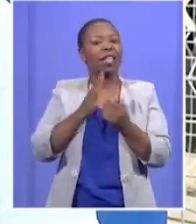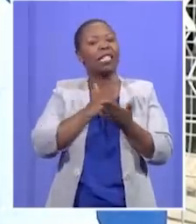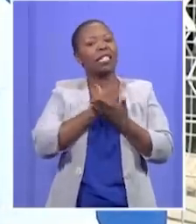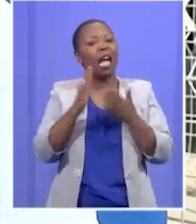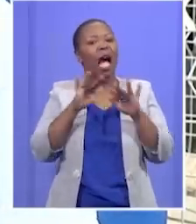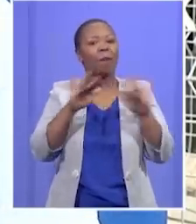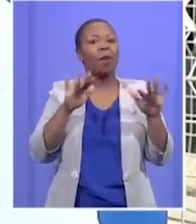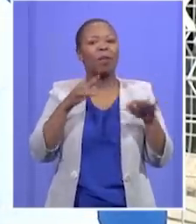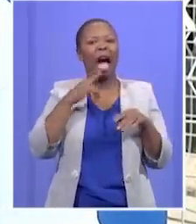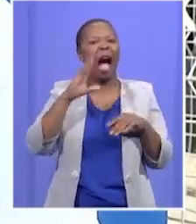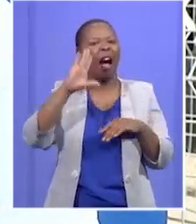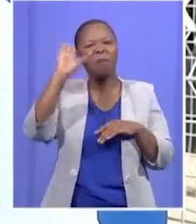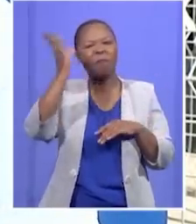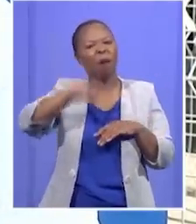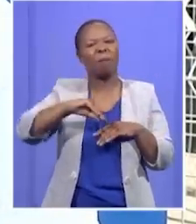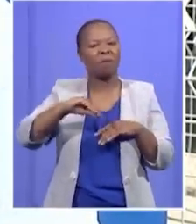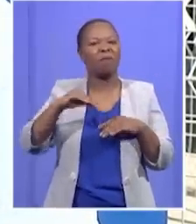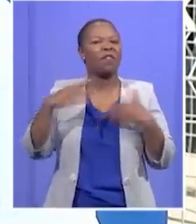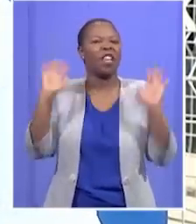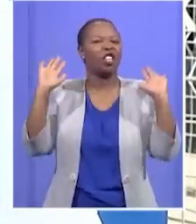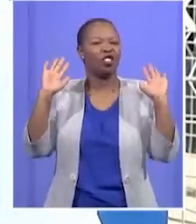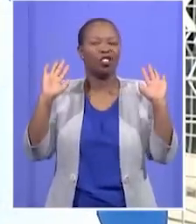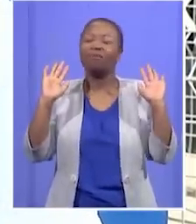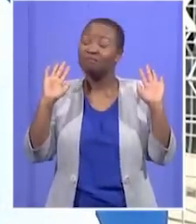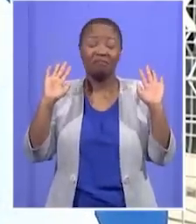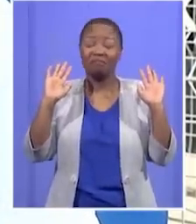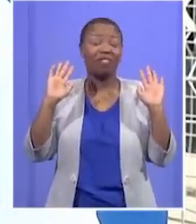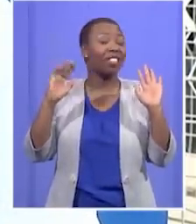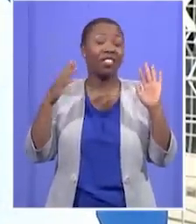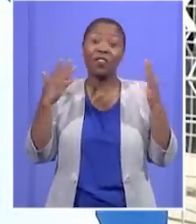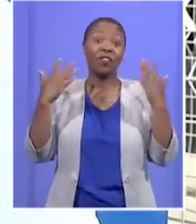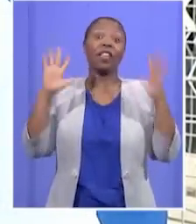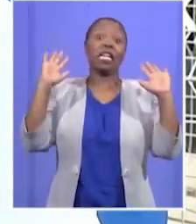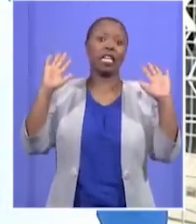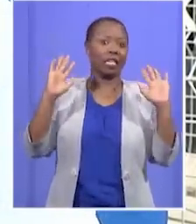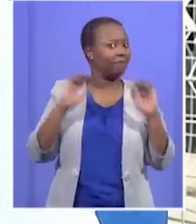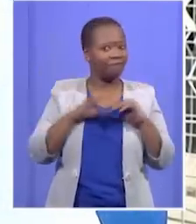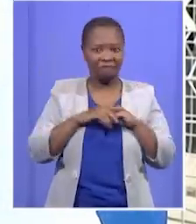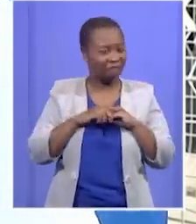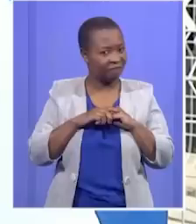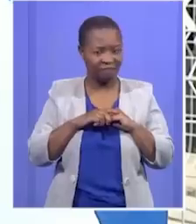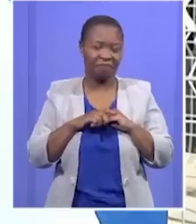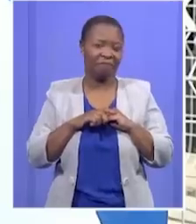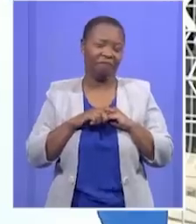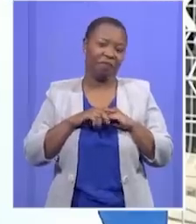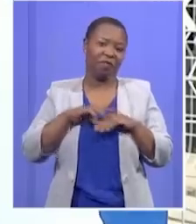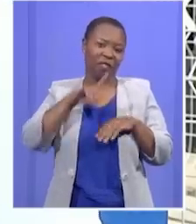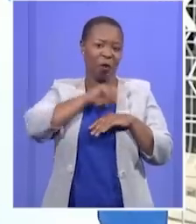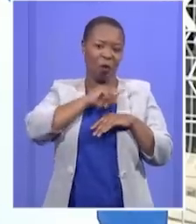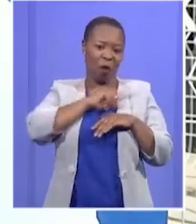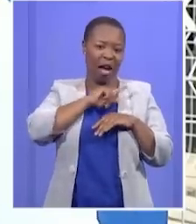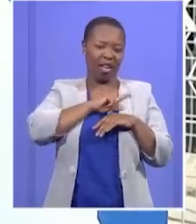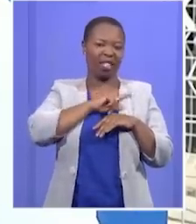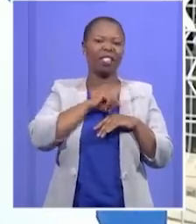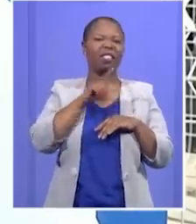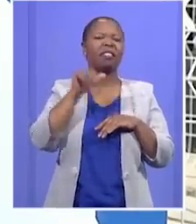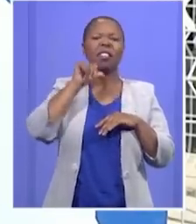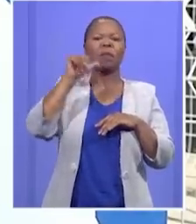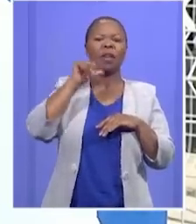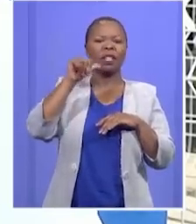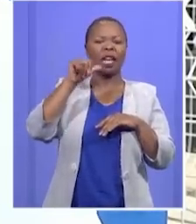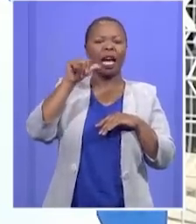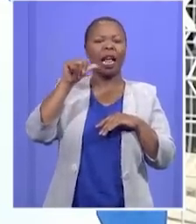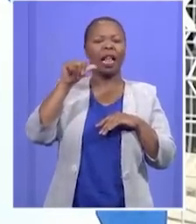done and dusted, but it's never done and dusted, especially because never mind how the leadership